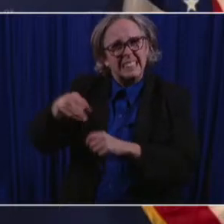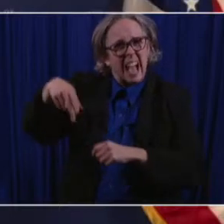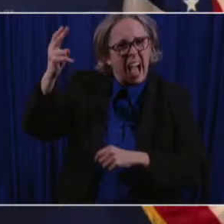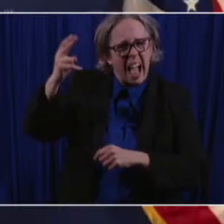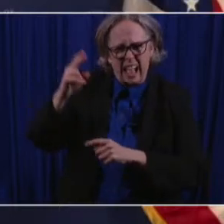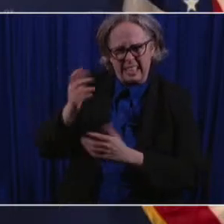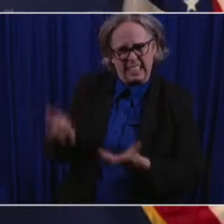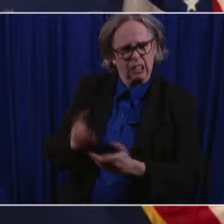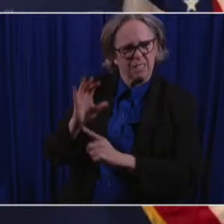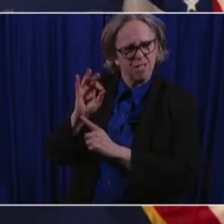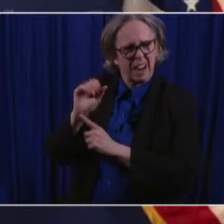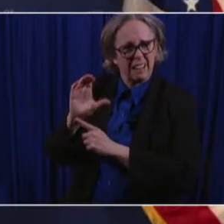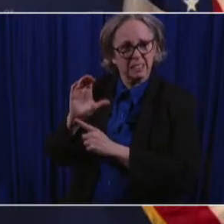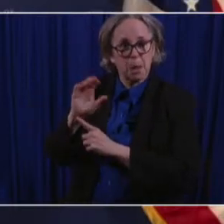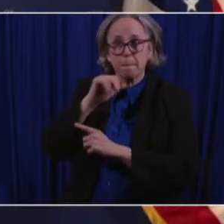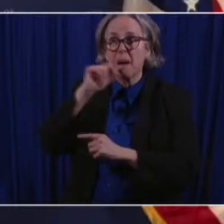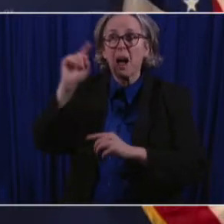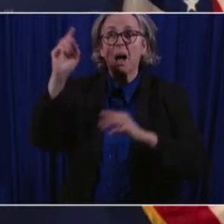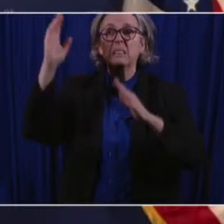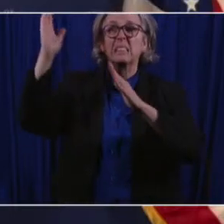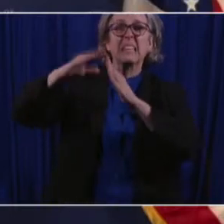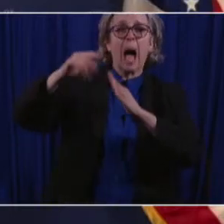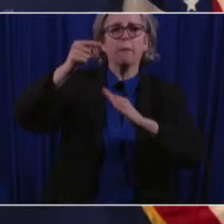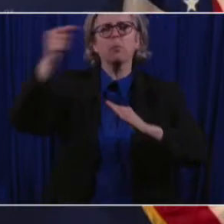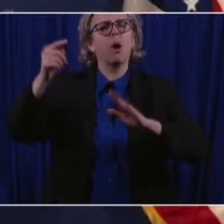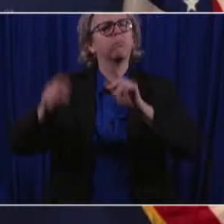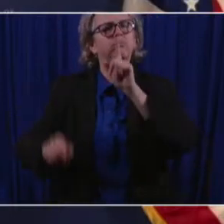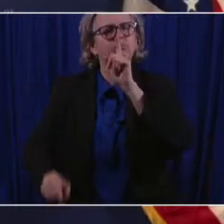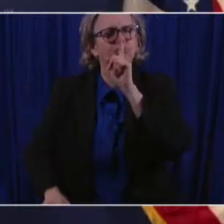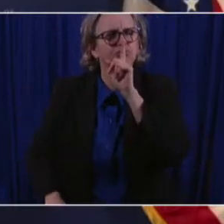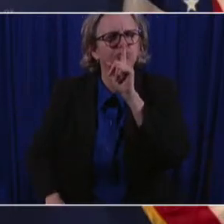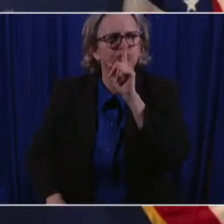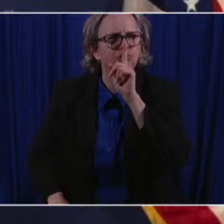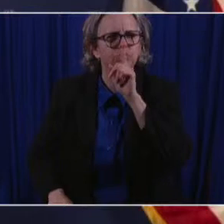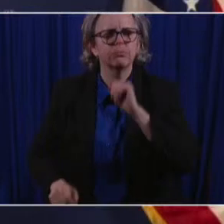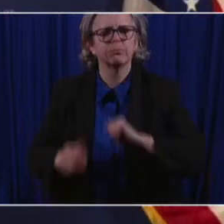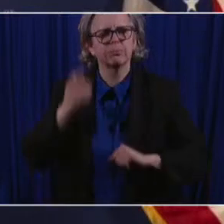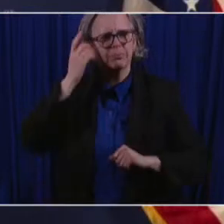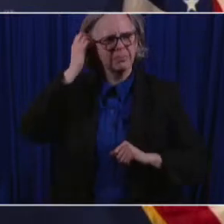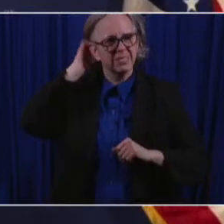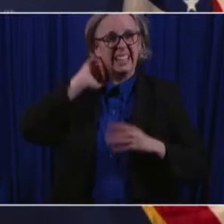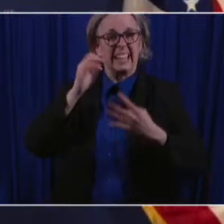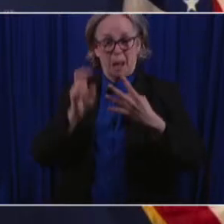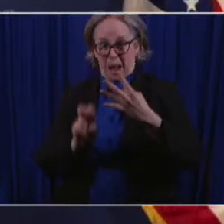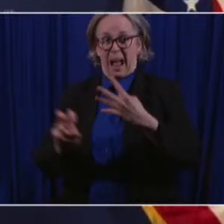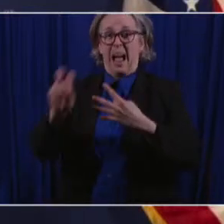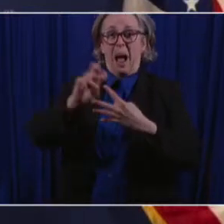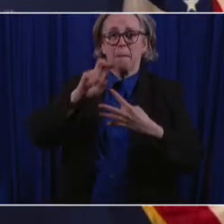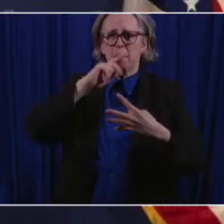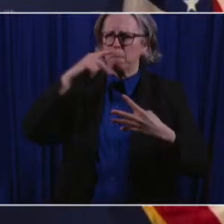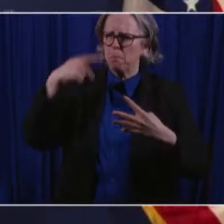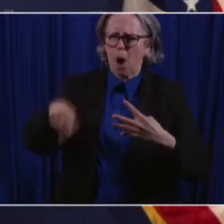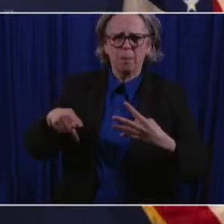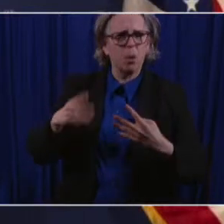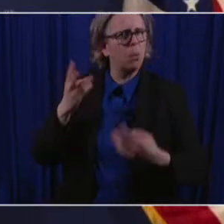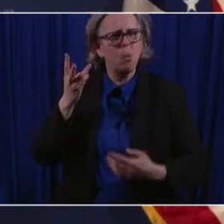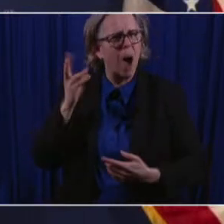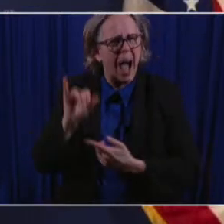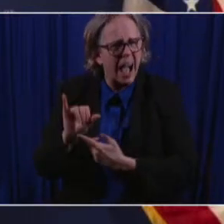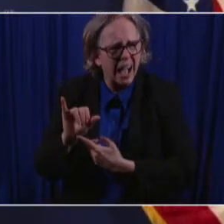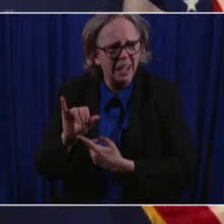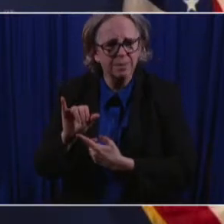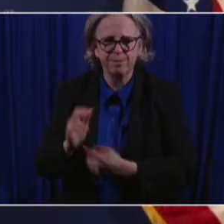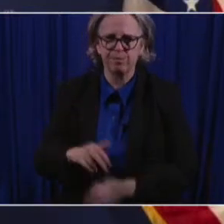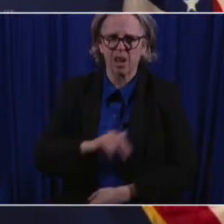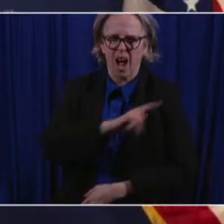higher than Franklin. Franklin has gone to purple because healthcare utilization has started to increase over all the different